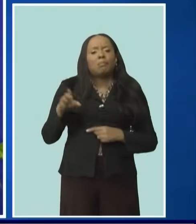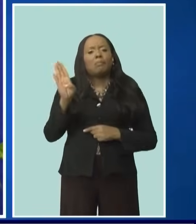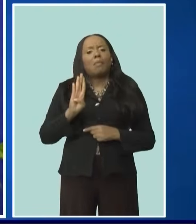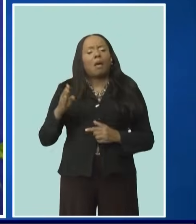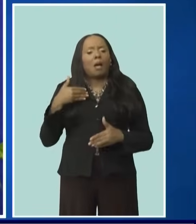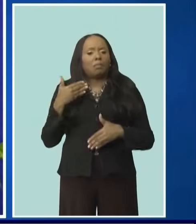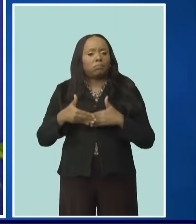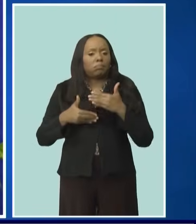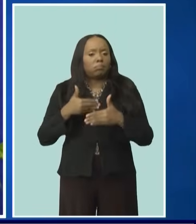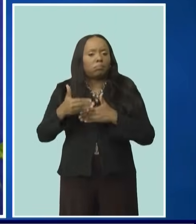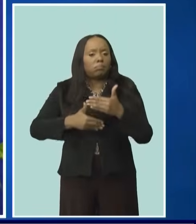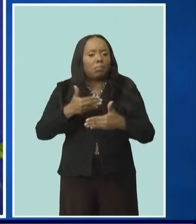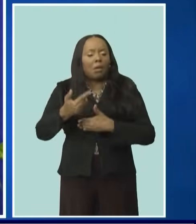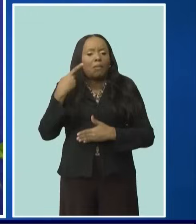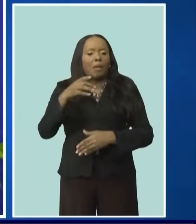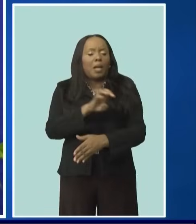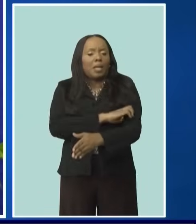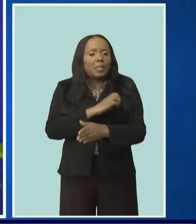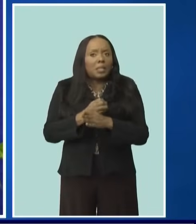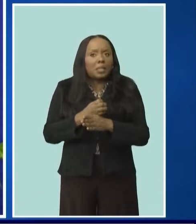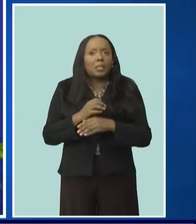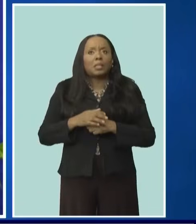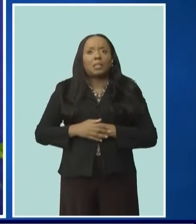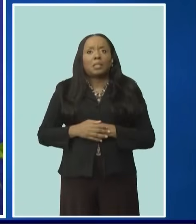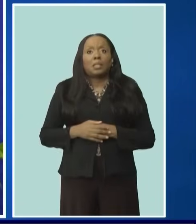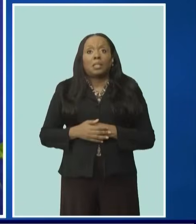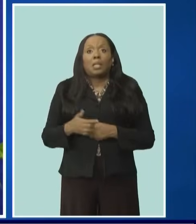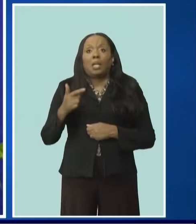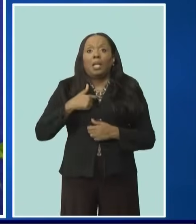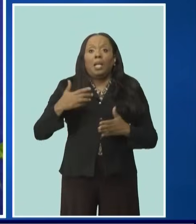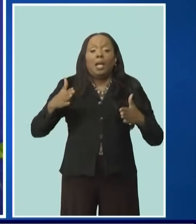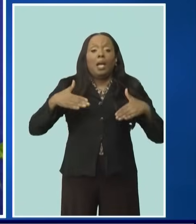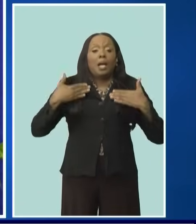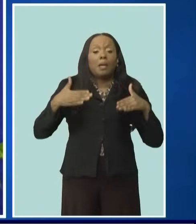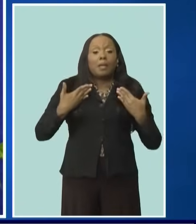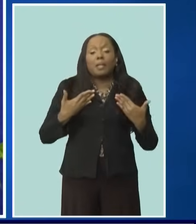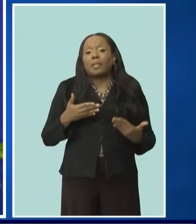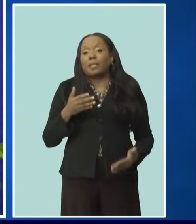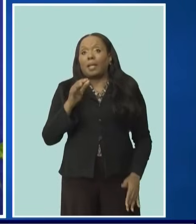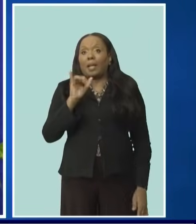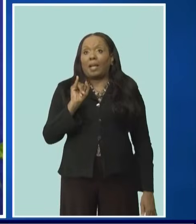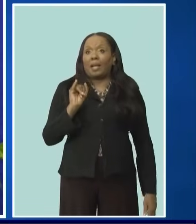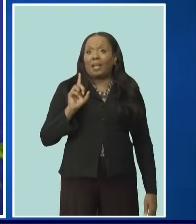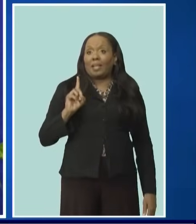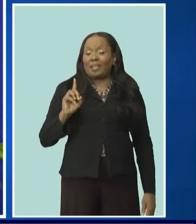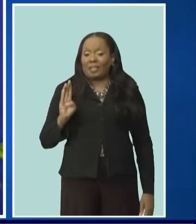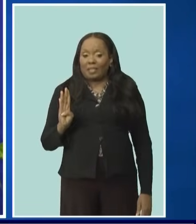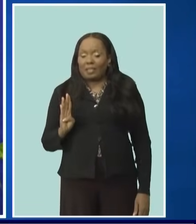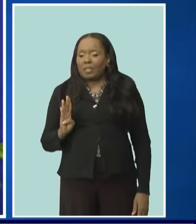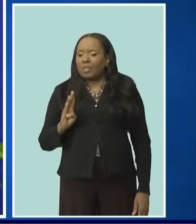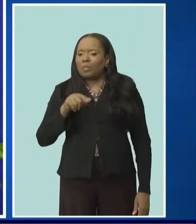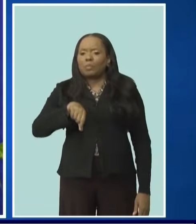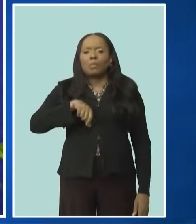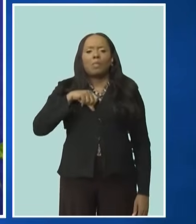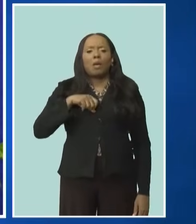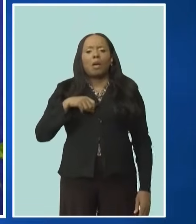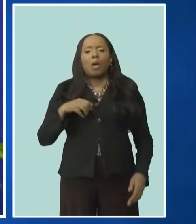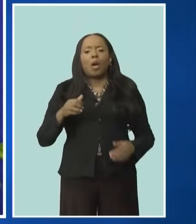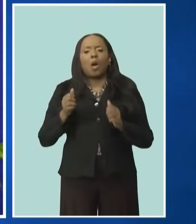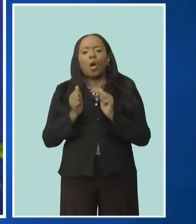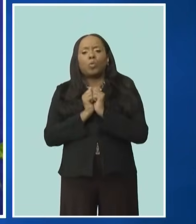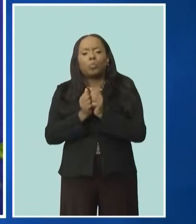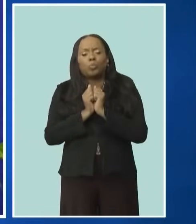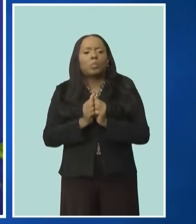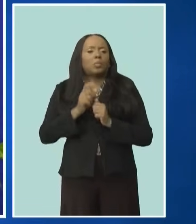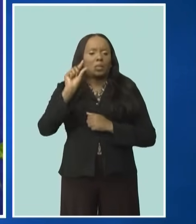in its energy agenda. I'm pleased to say that the IDB has proudly walked alongside the government through this